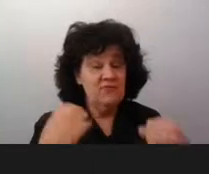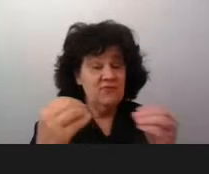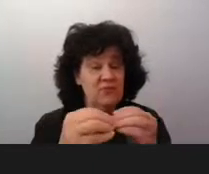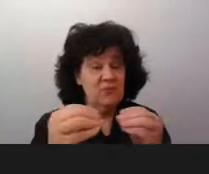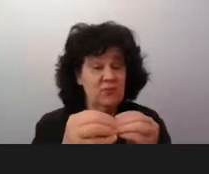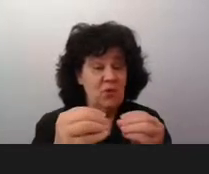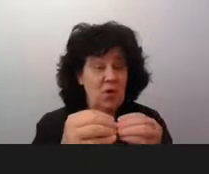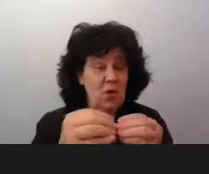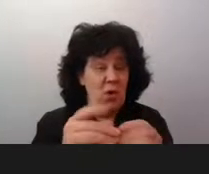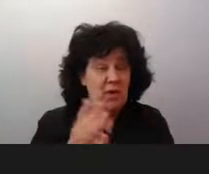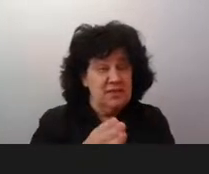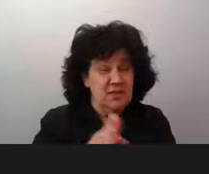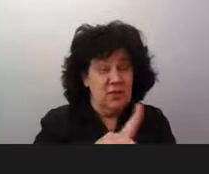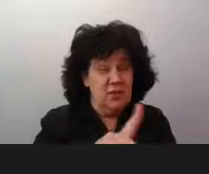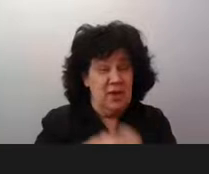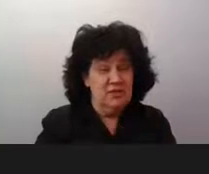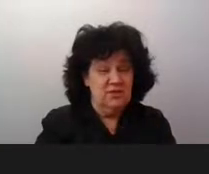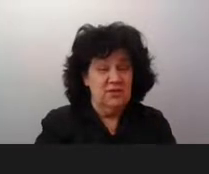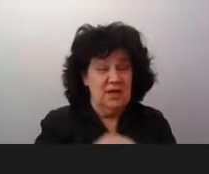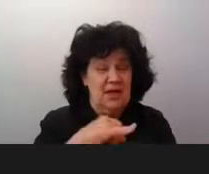because I have a lot.